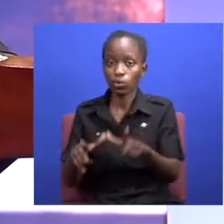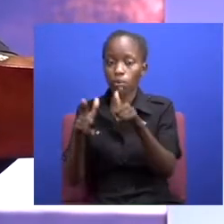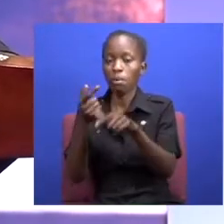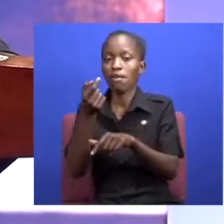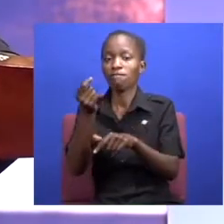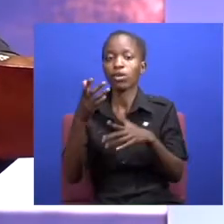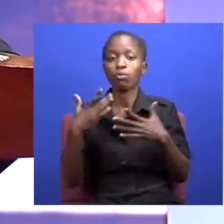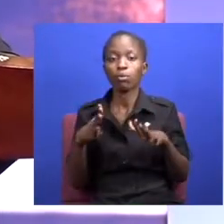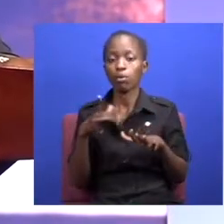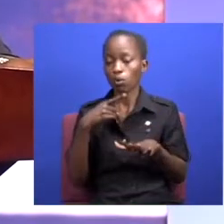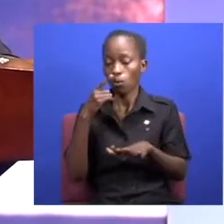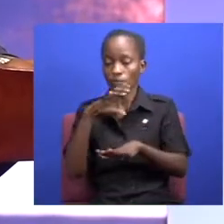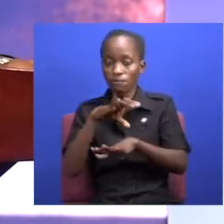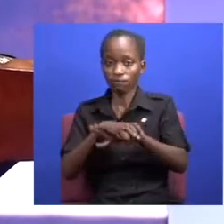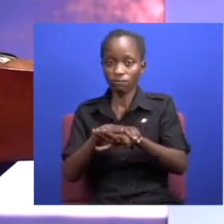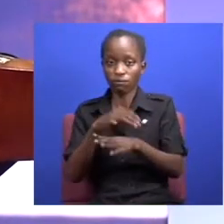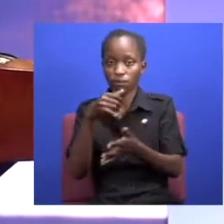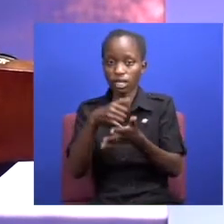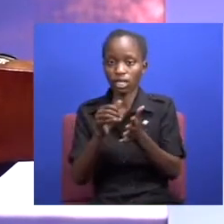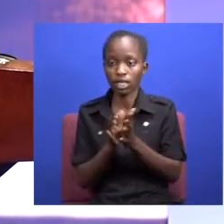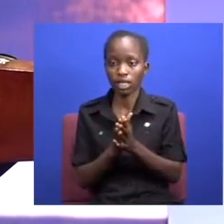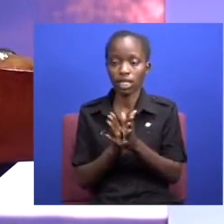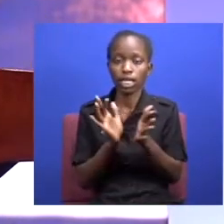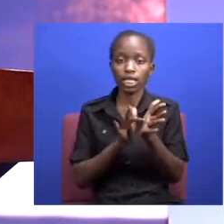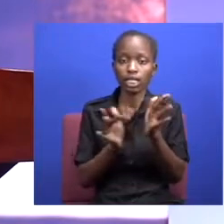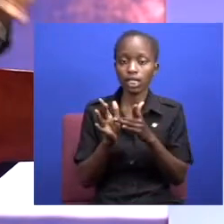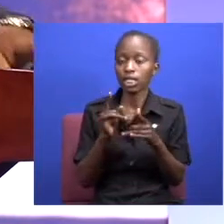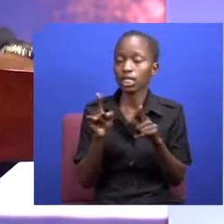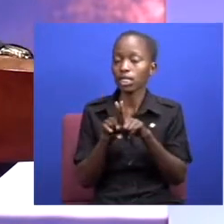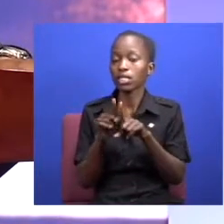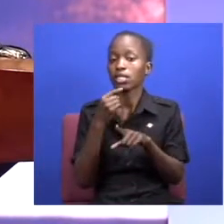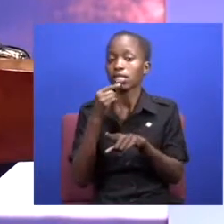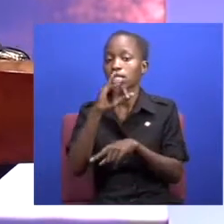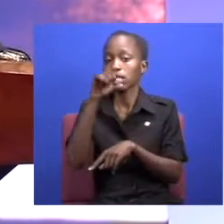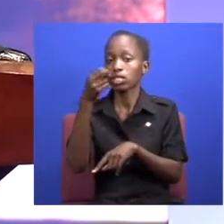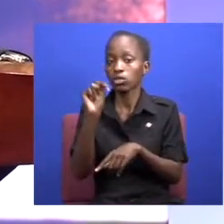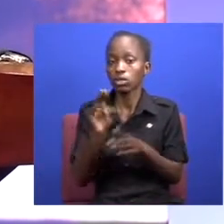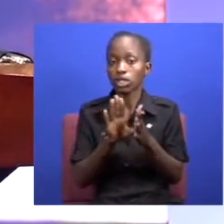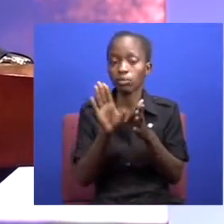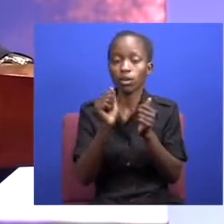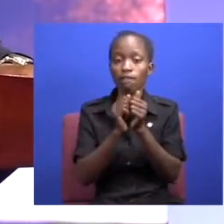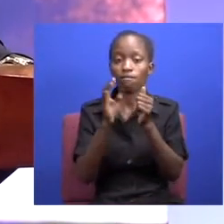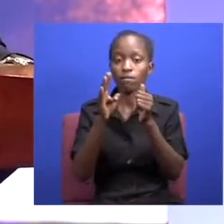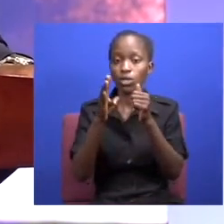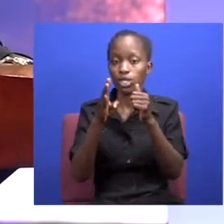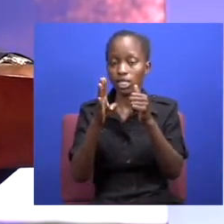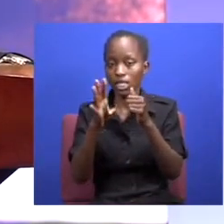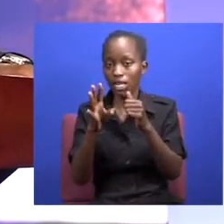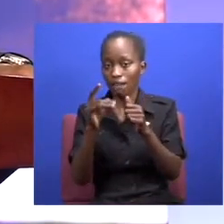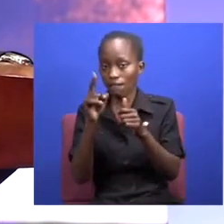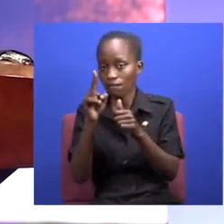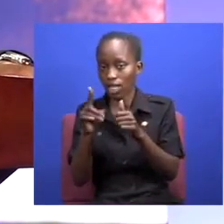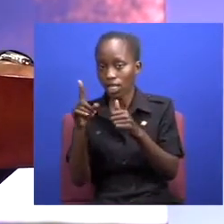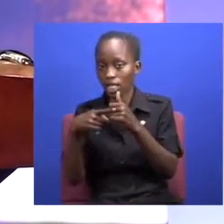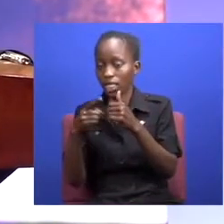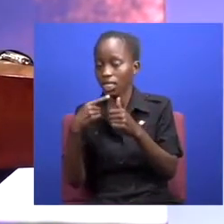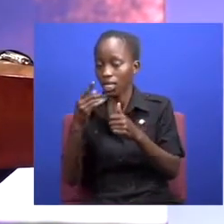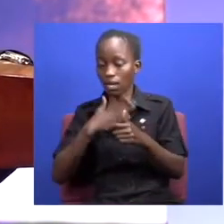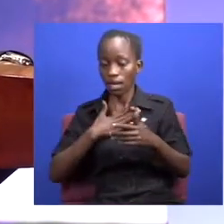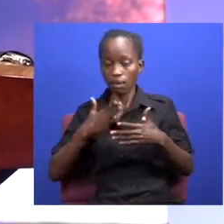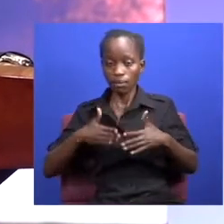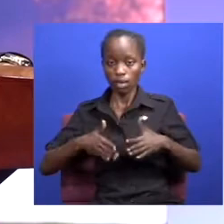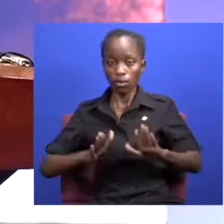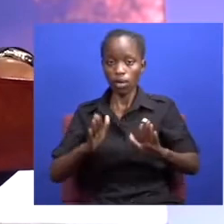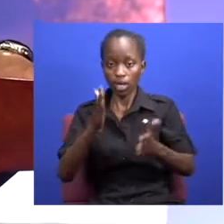few who find it. Jesus also said this in John chapter 14 verse 6. He said, I am the way,